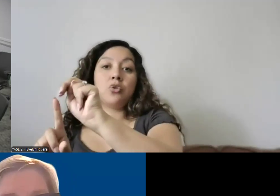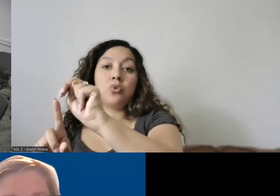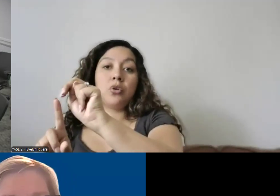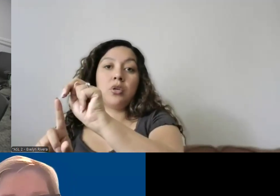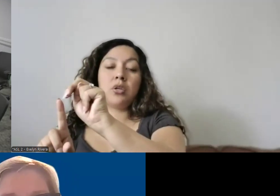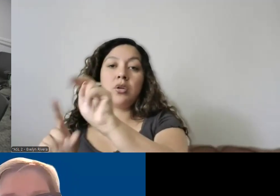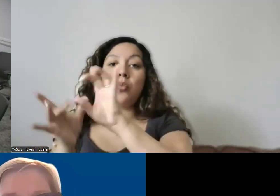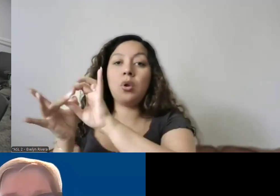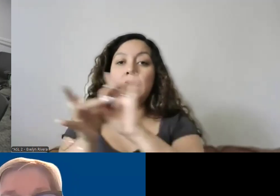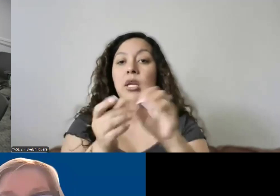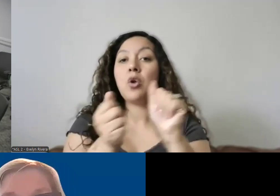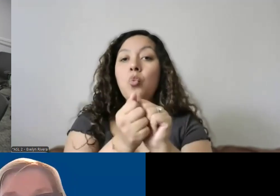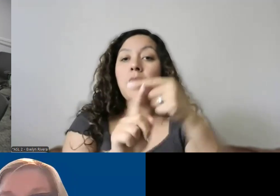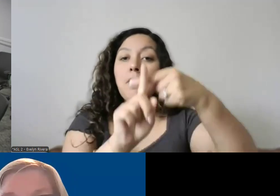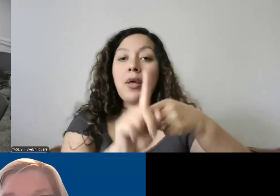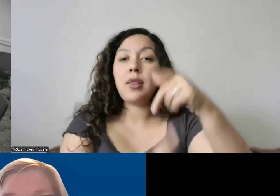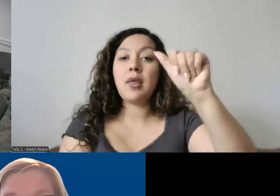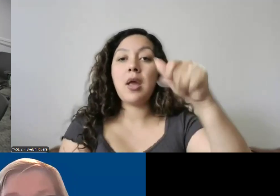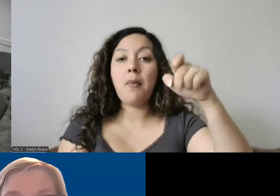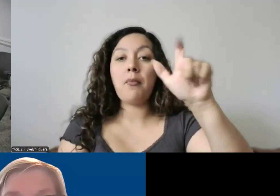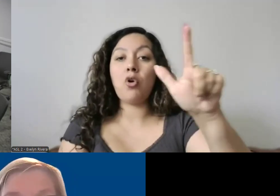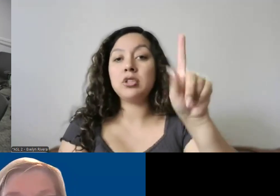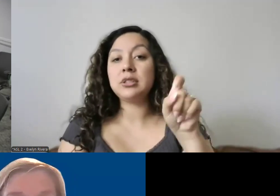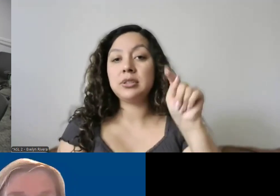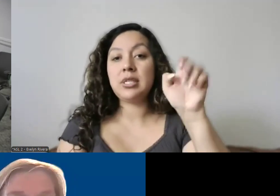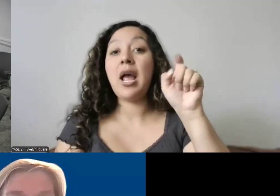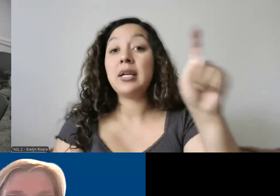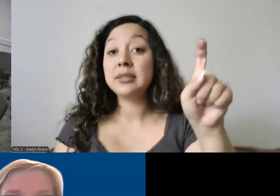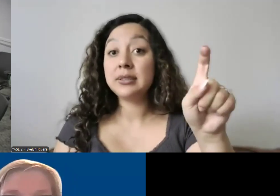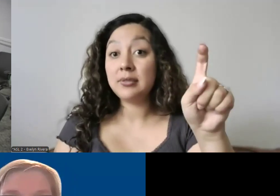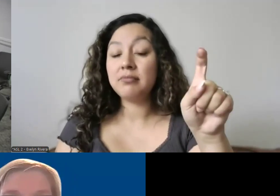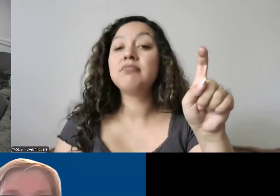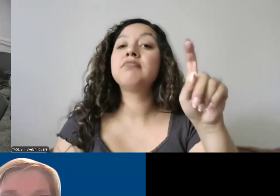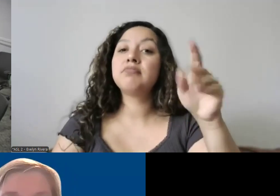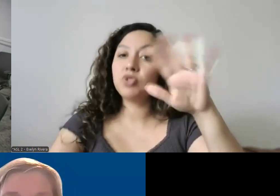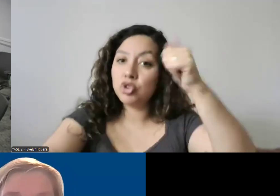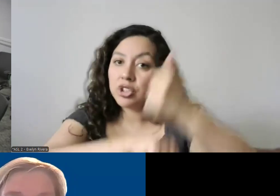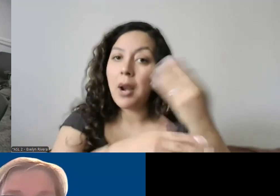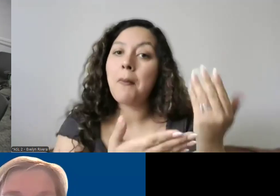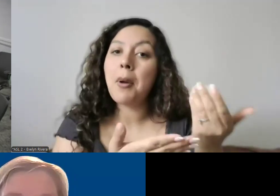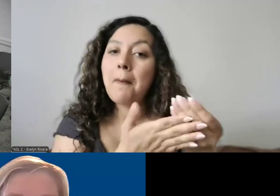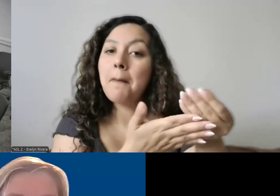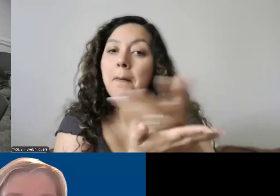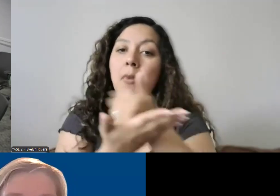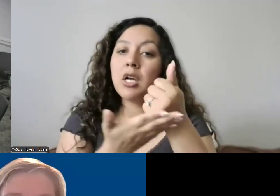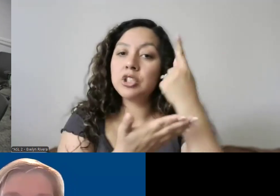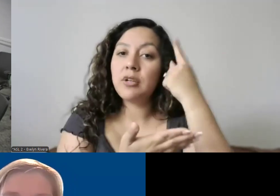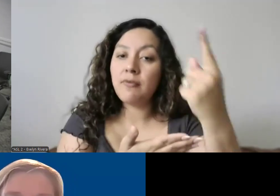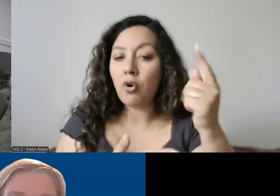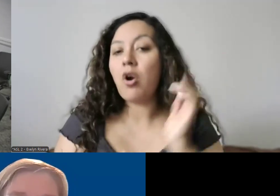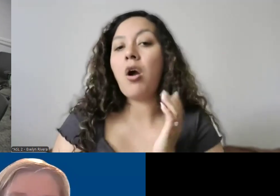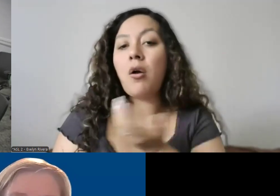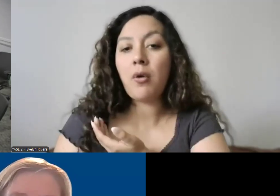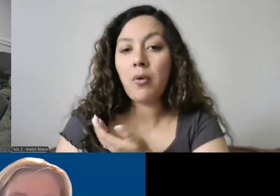in April. So that will be happening soon. And I can assure you, we are watching closely, working